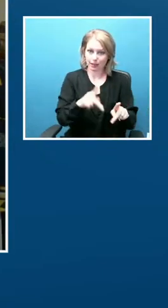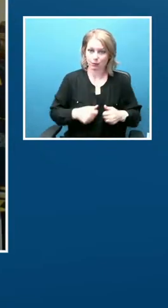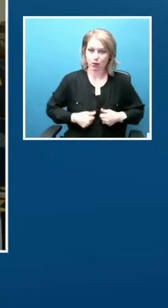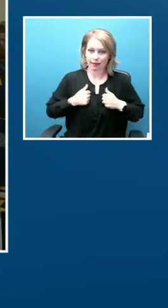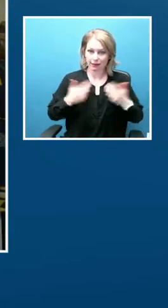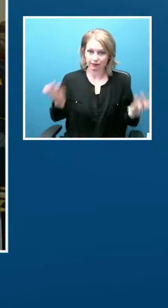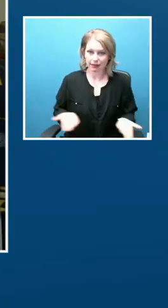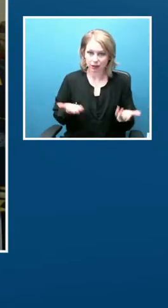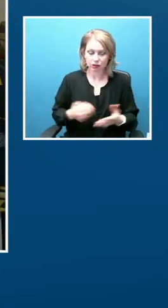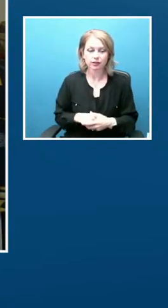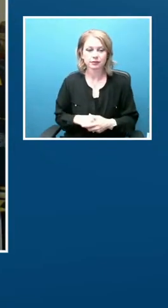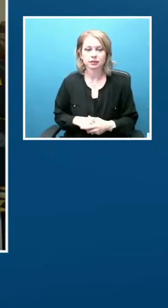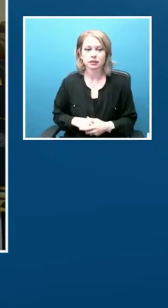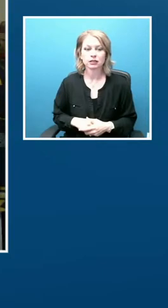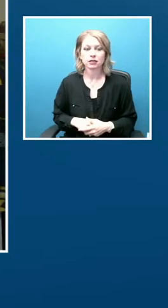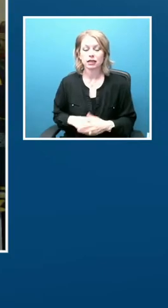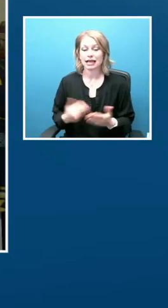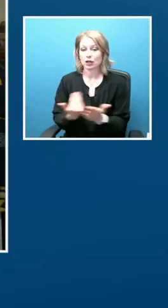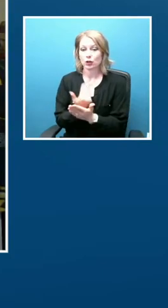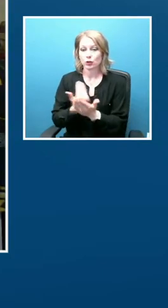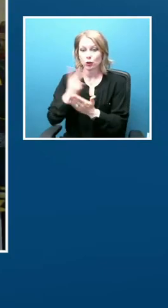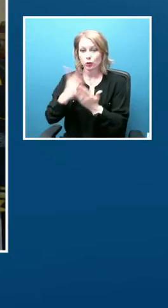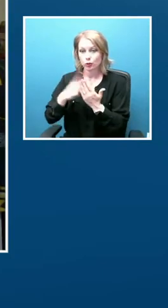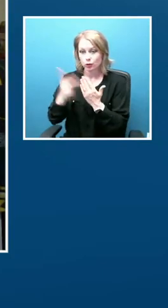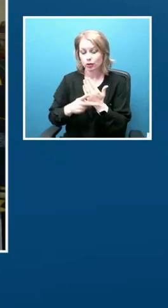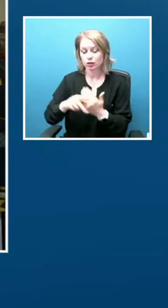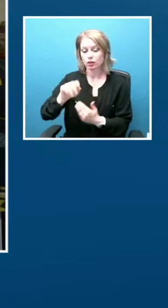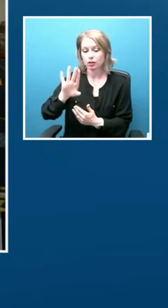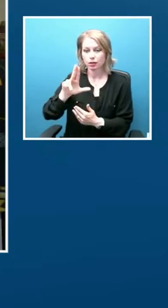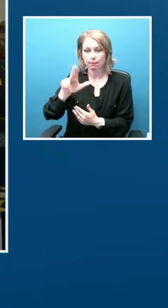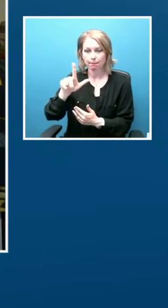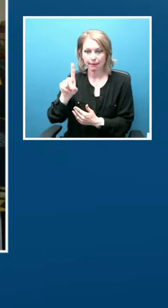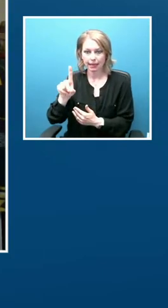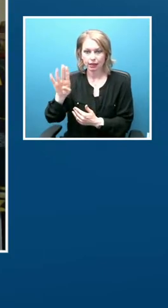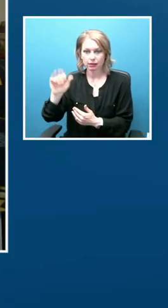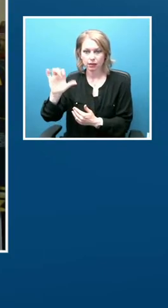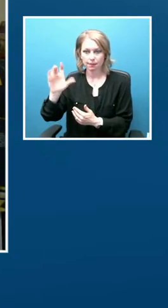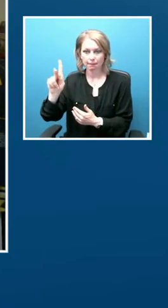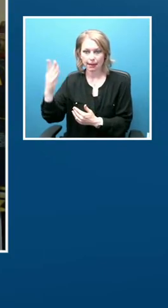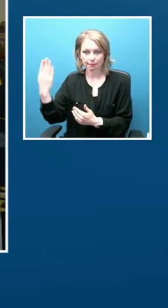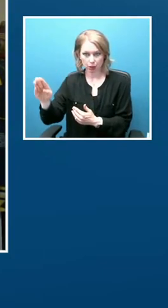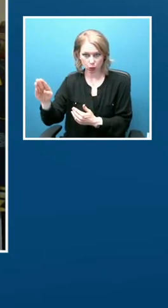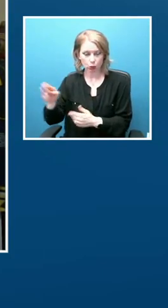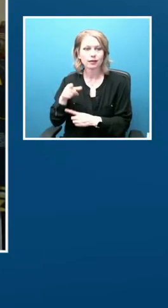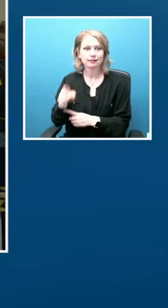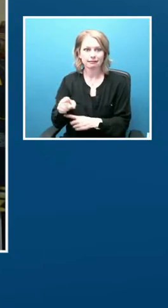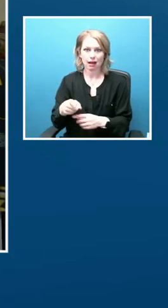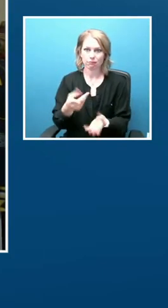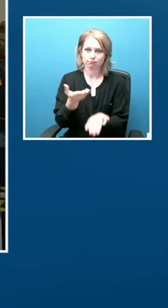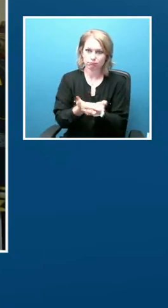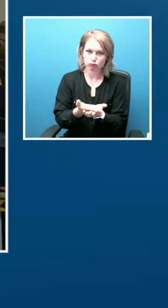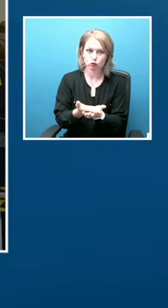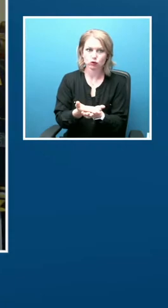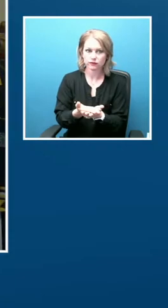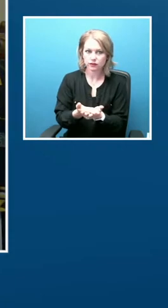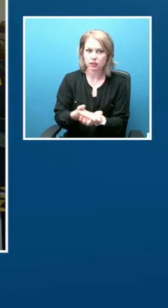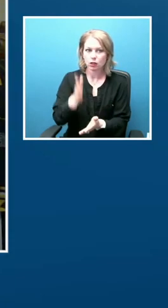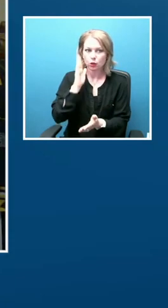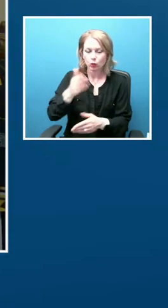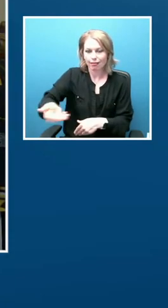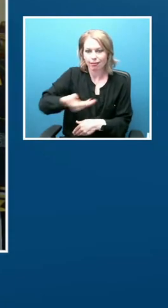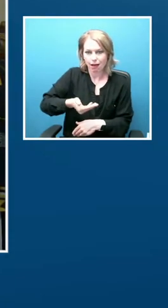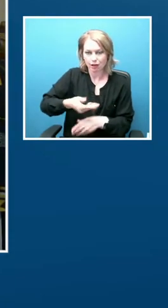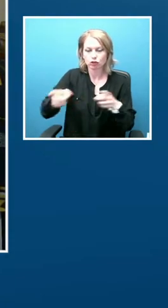Back Blue program, the West Virginia Democratic Party has outlined our goals to hire a director of organizing and